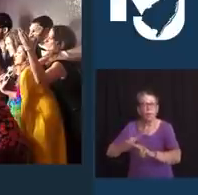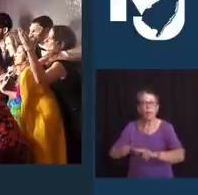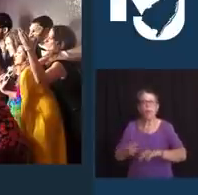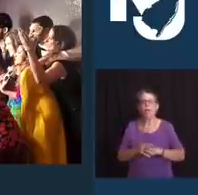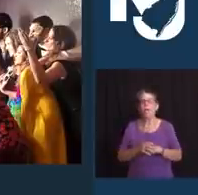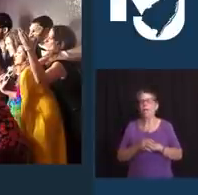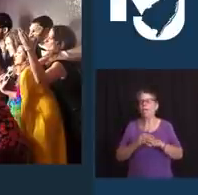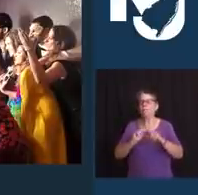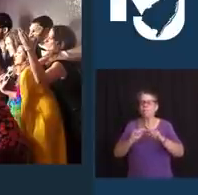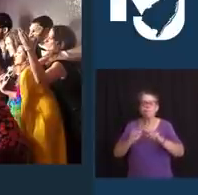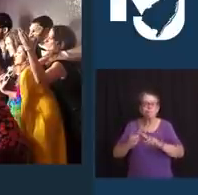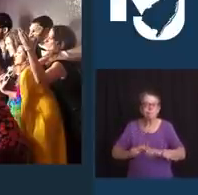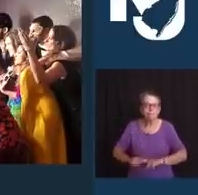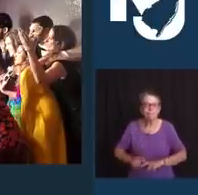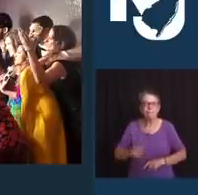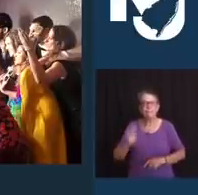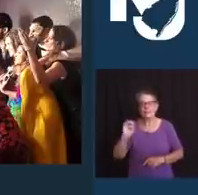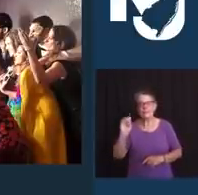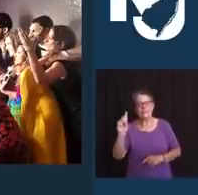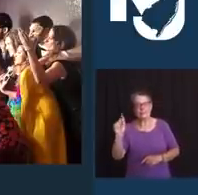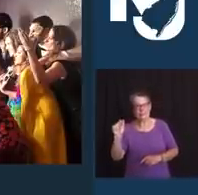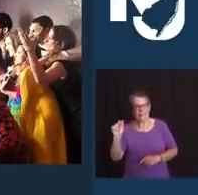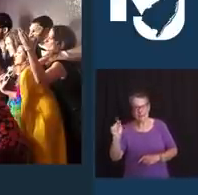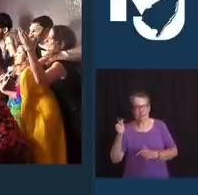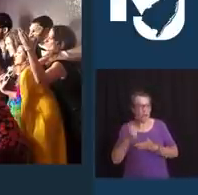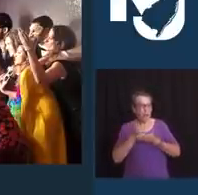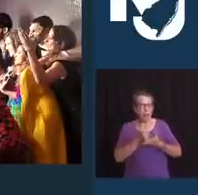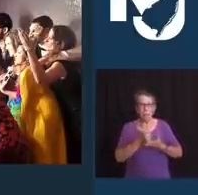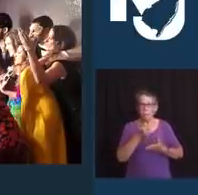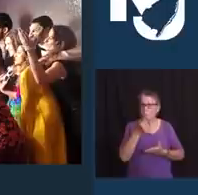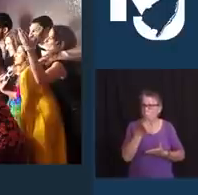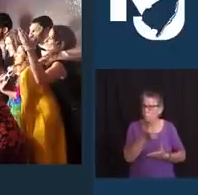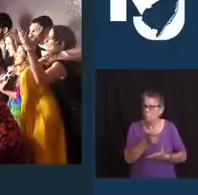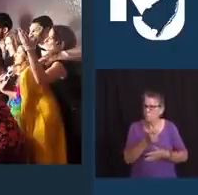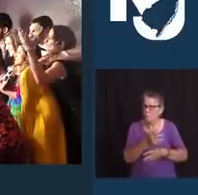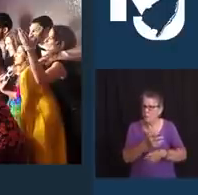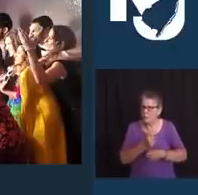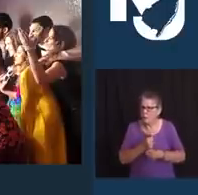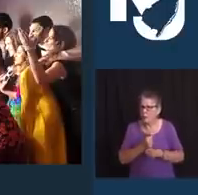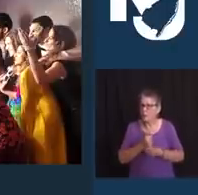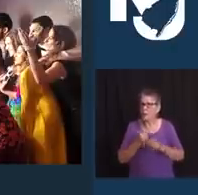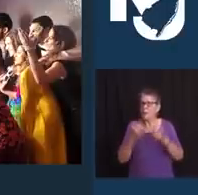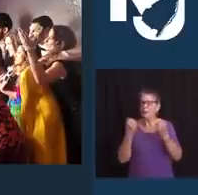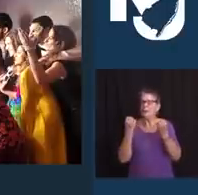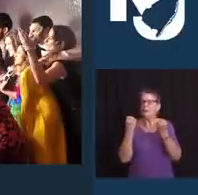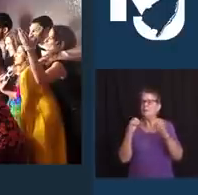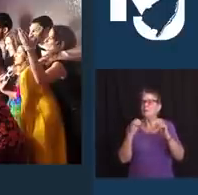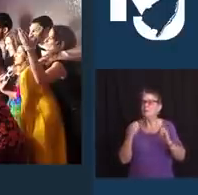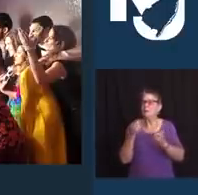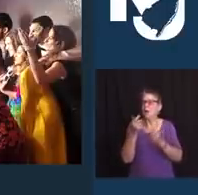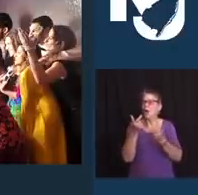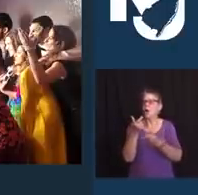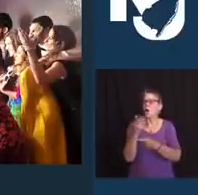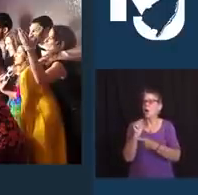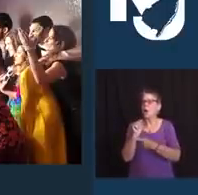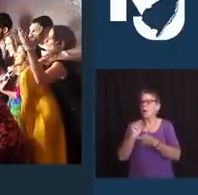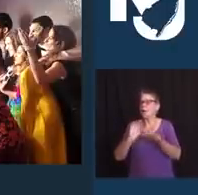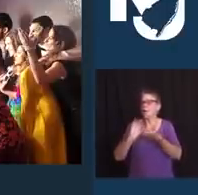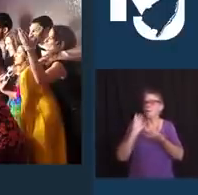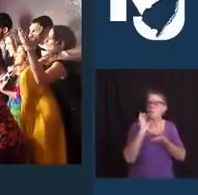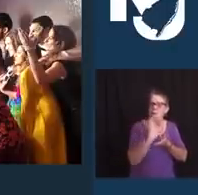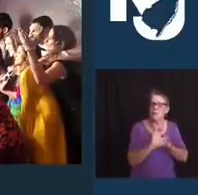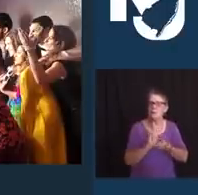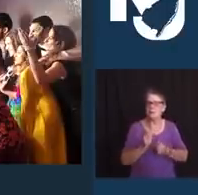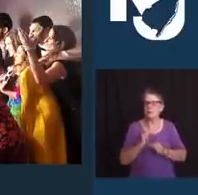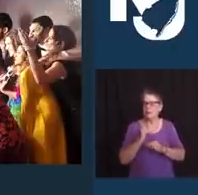the EDA, Frank was able to qualify for and receive emergency grants that allowed him to keep Shutterbug alive and